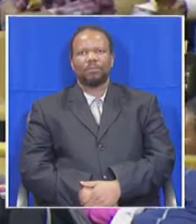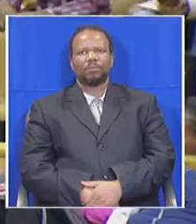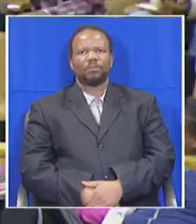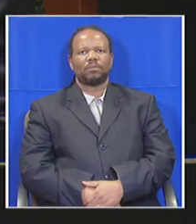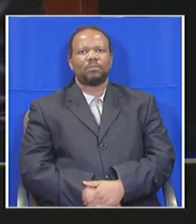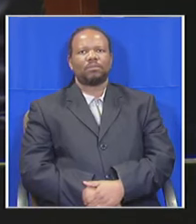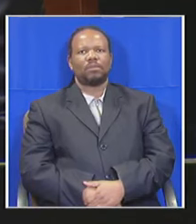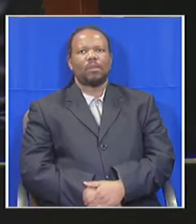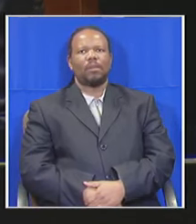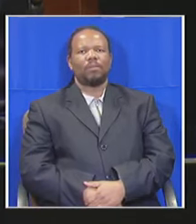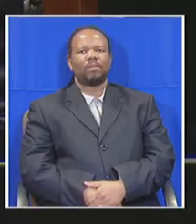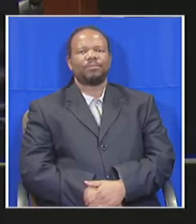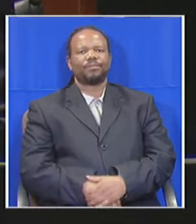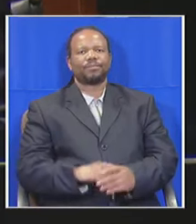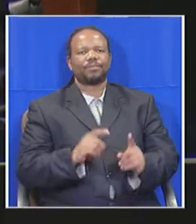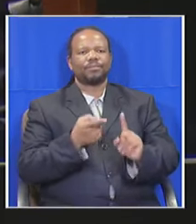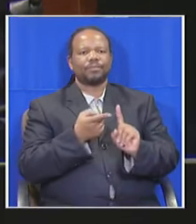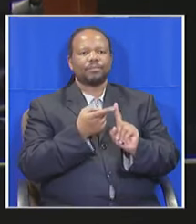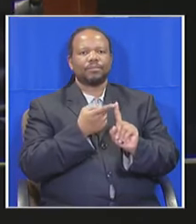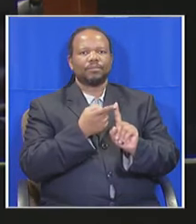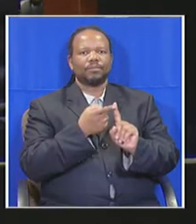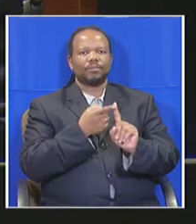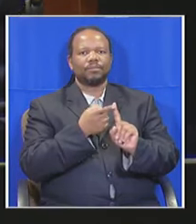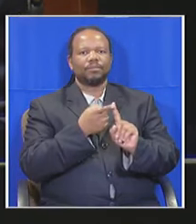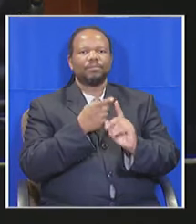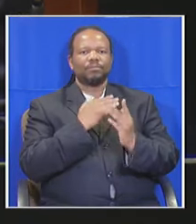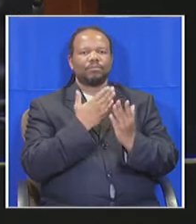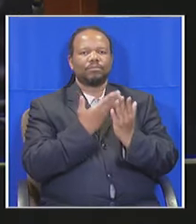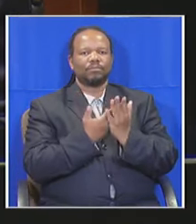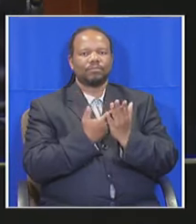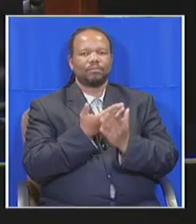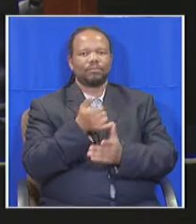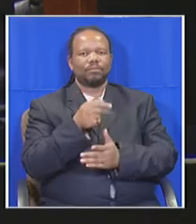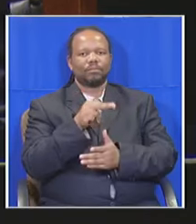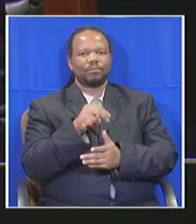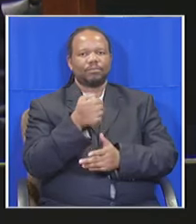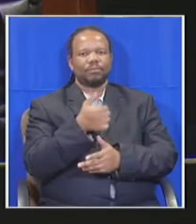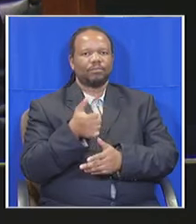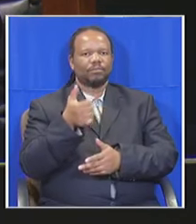The first item on the order paper is a motion in the name of the Chief Whip of the Majority Party.